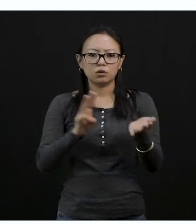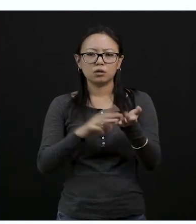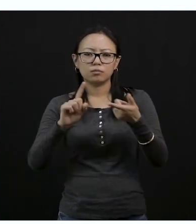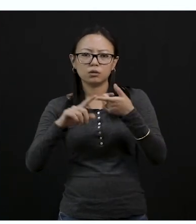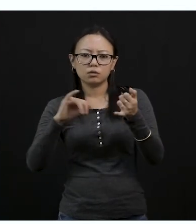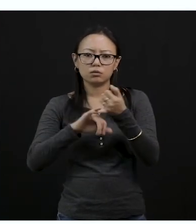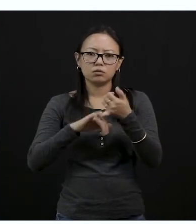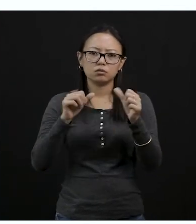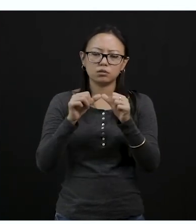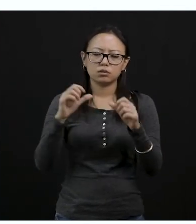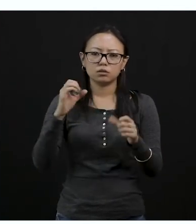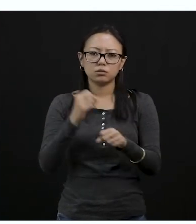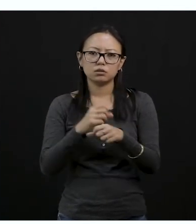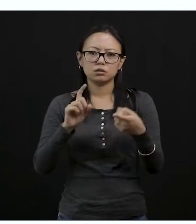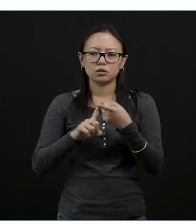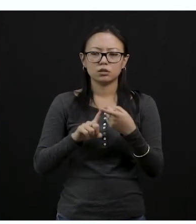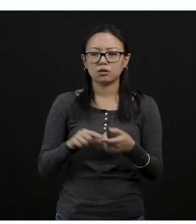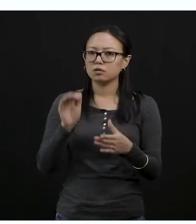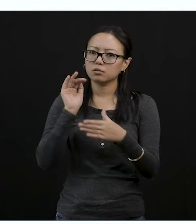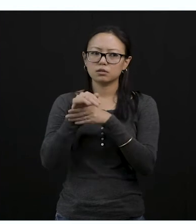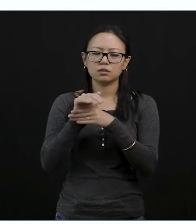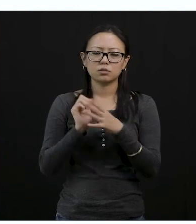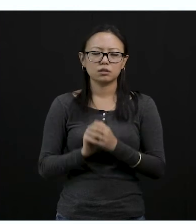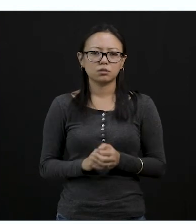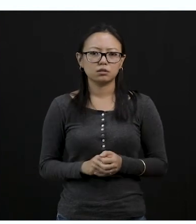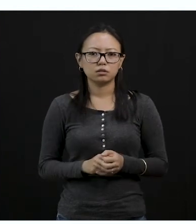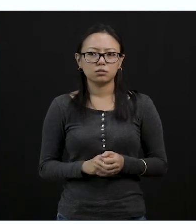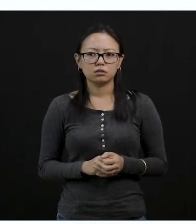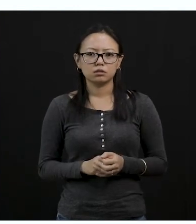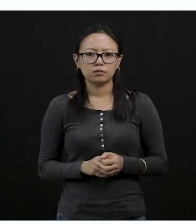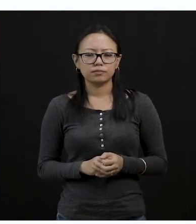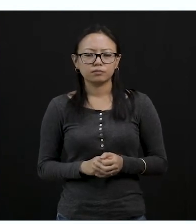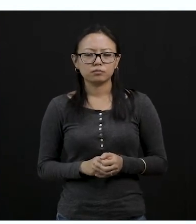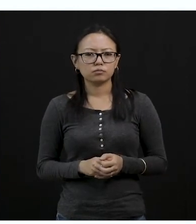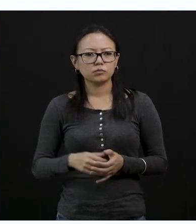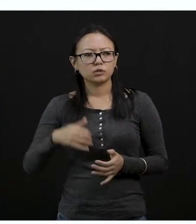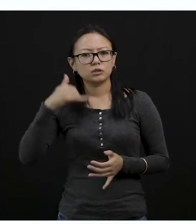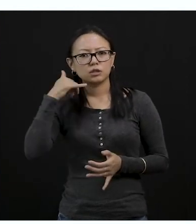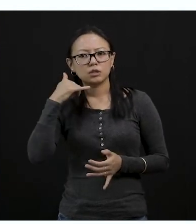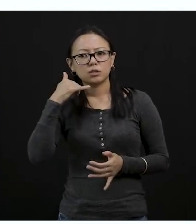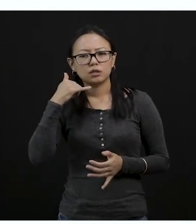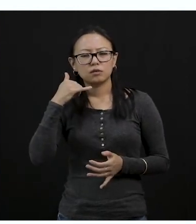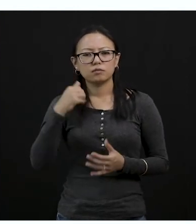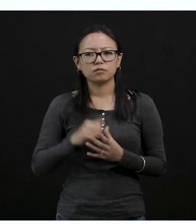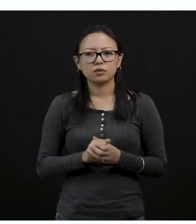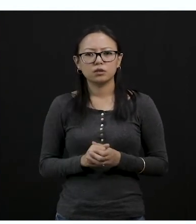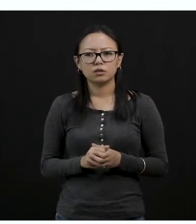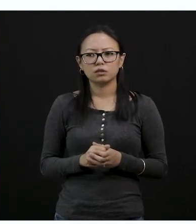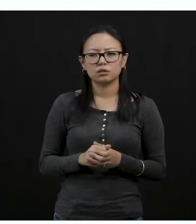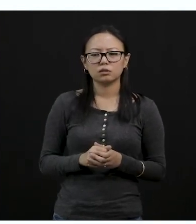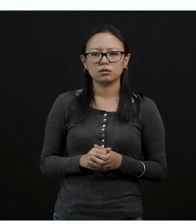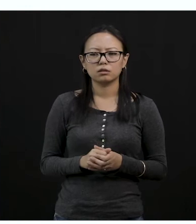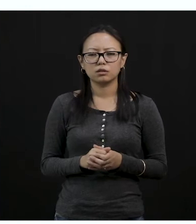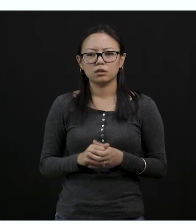also send the message, but what happens in a telephone, when we are calling someone, we can only send a message to one